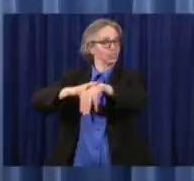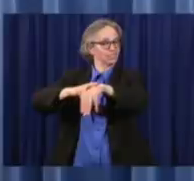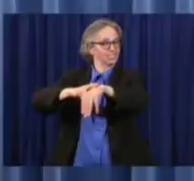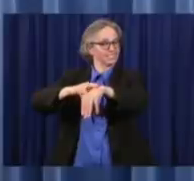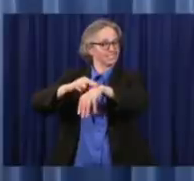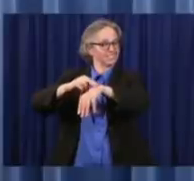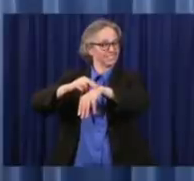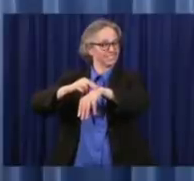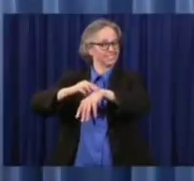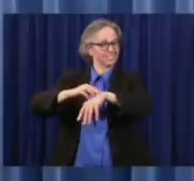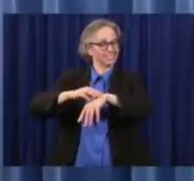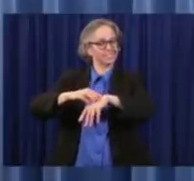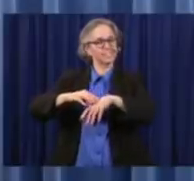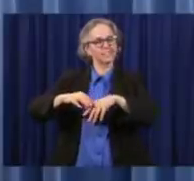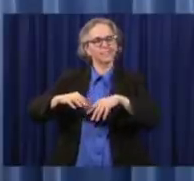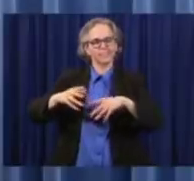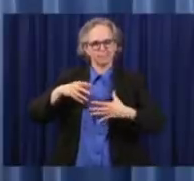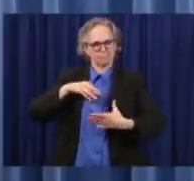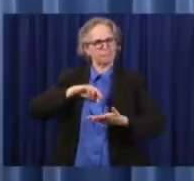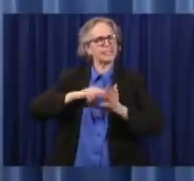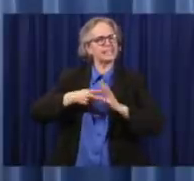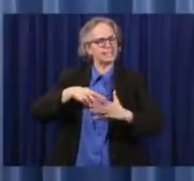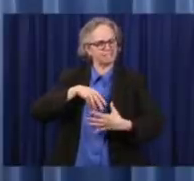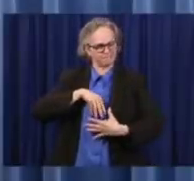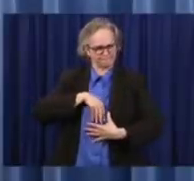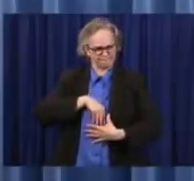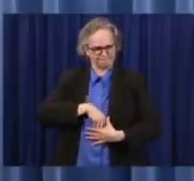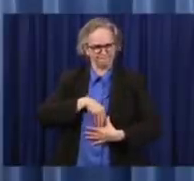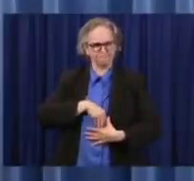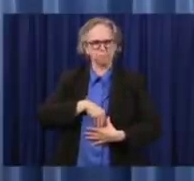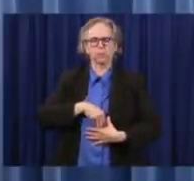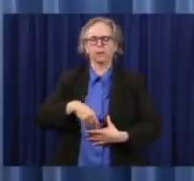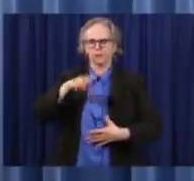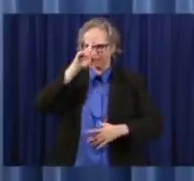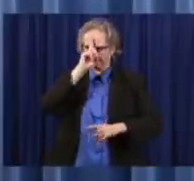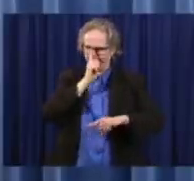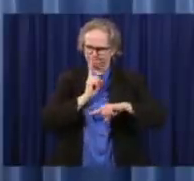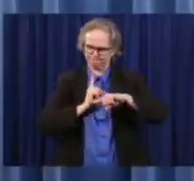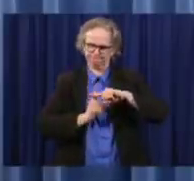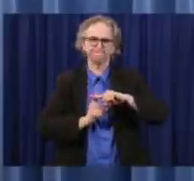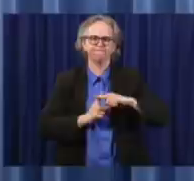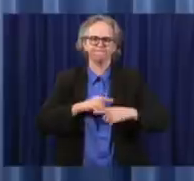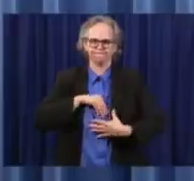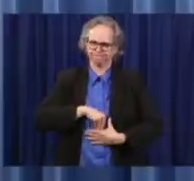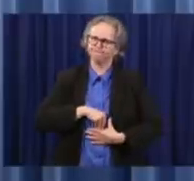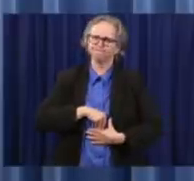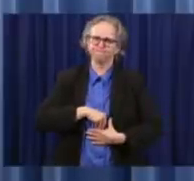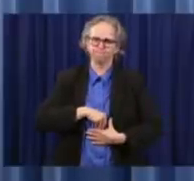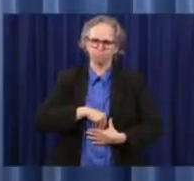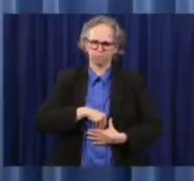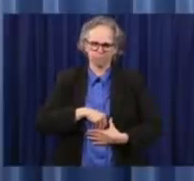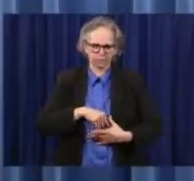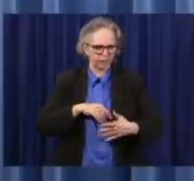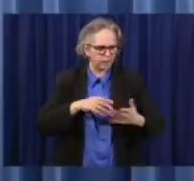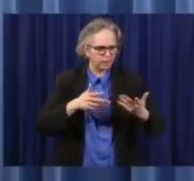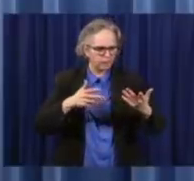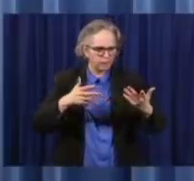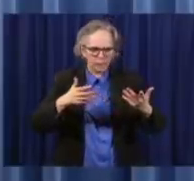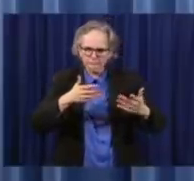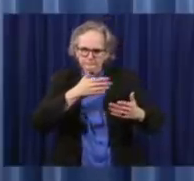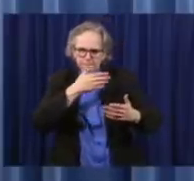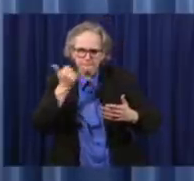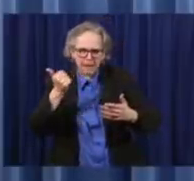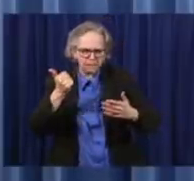nature, better angel of our nature. The better angels of our nature is what Lincoln talked